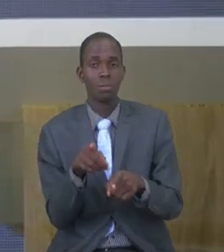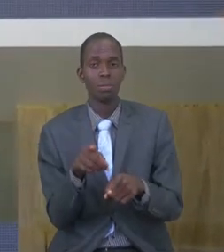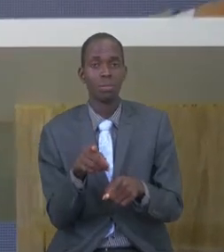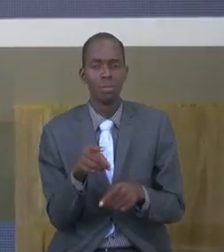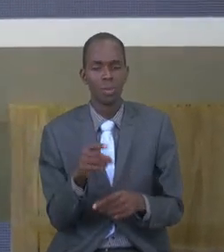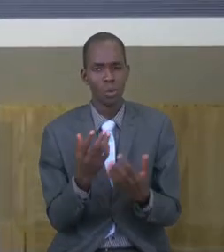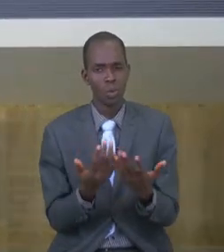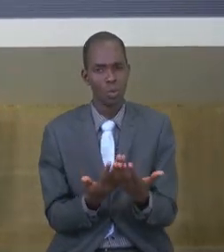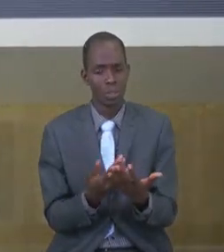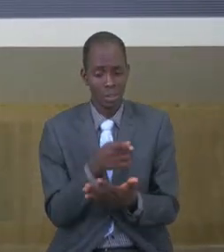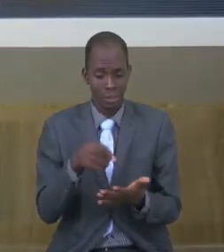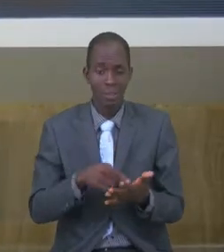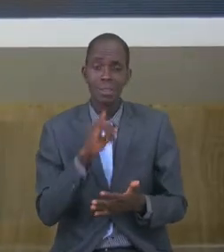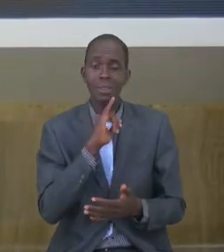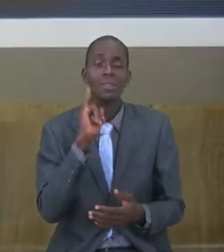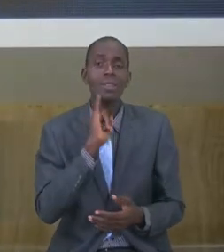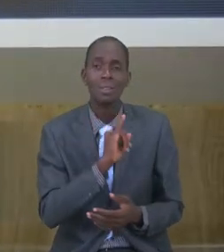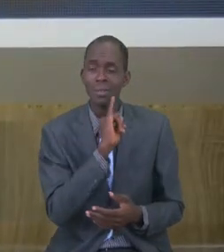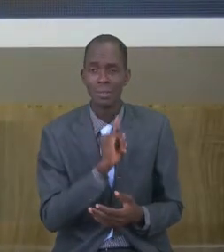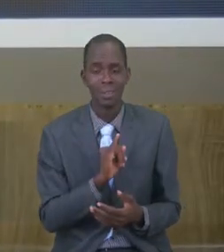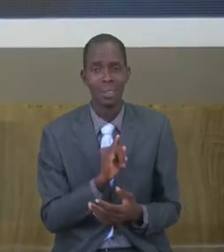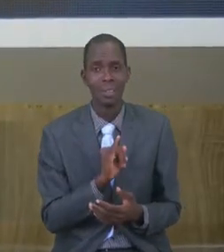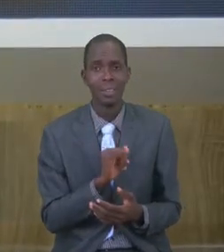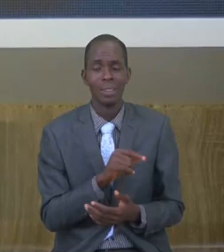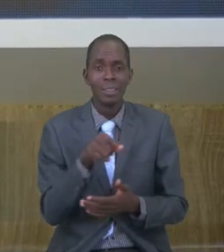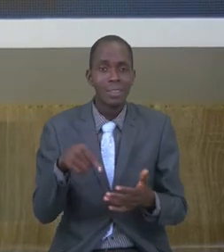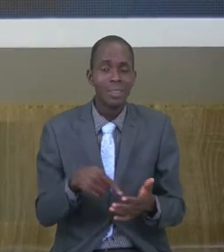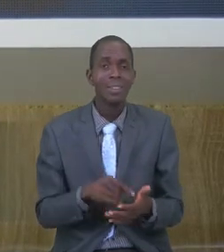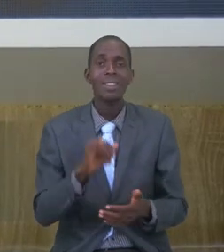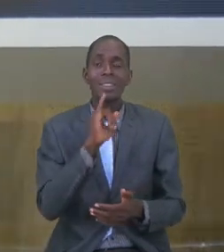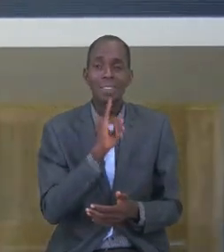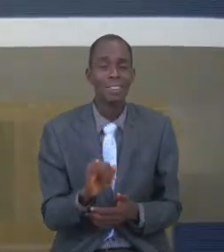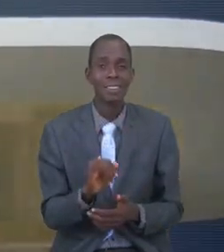This is Israel. It's the land of Israel.